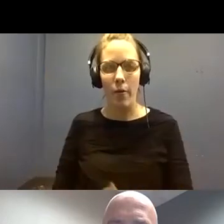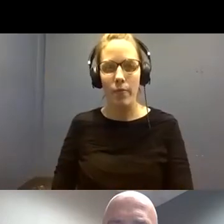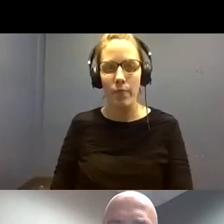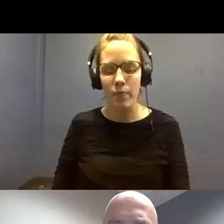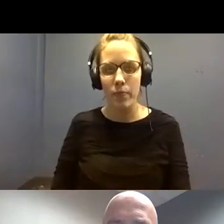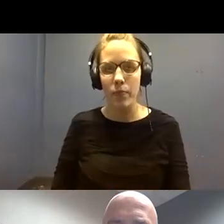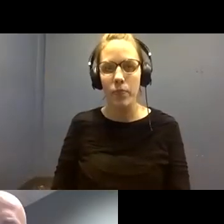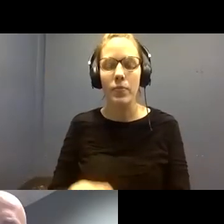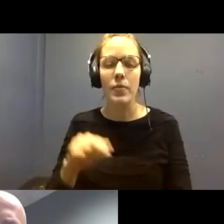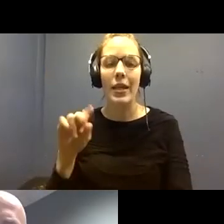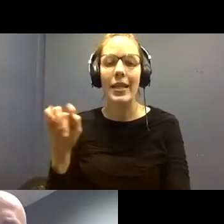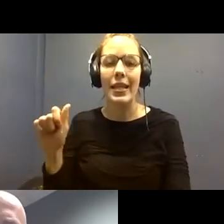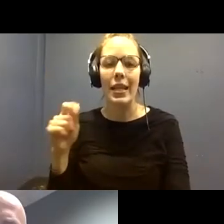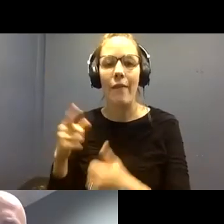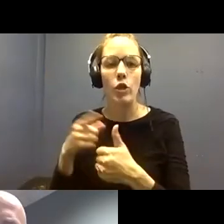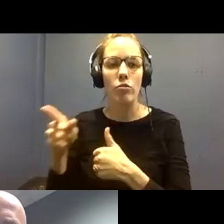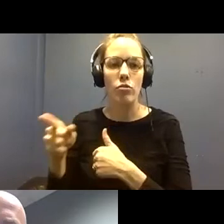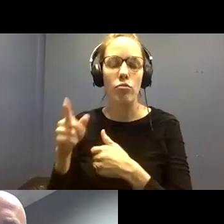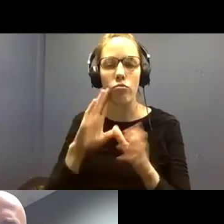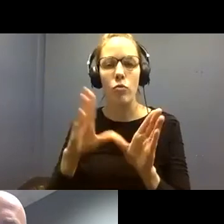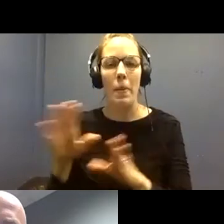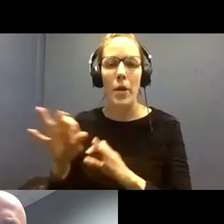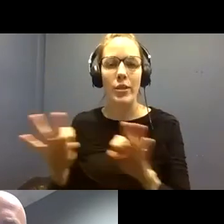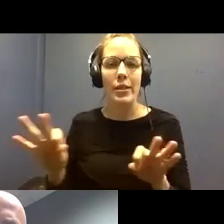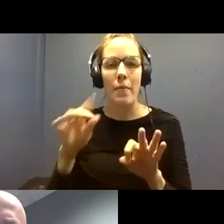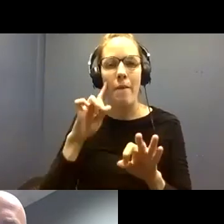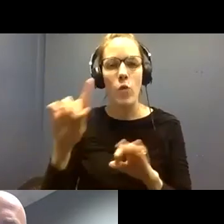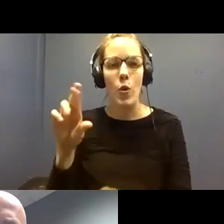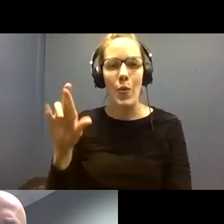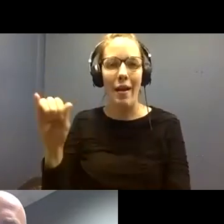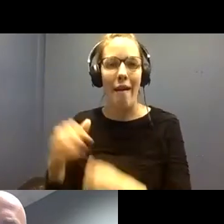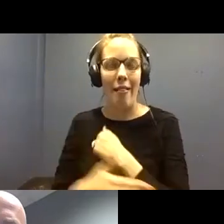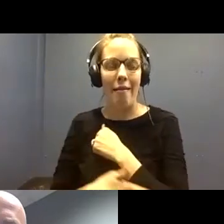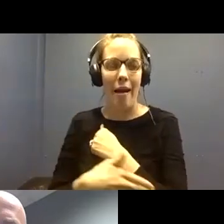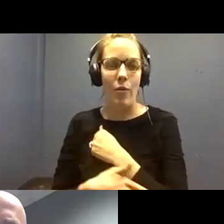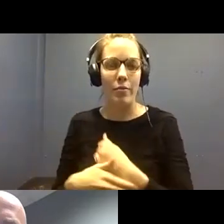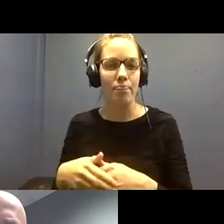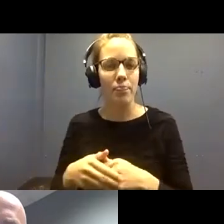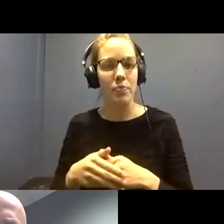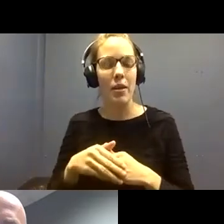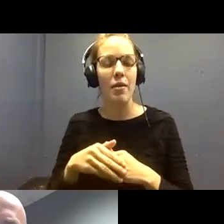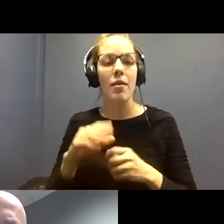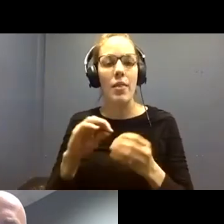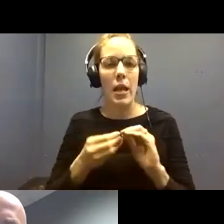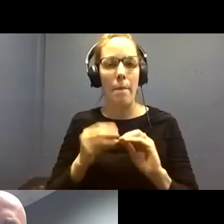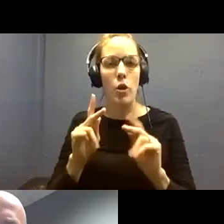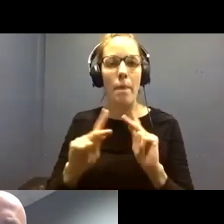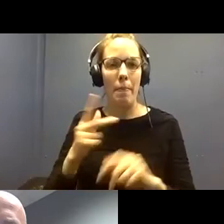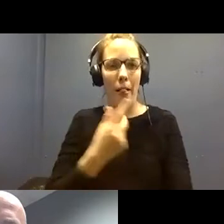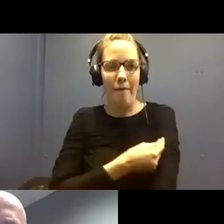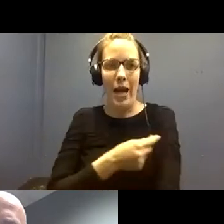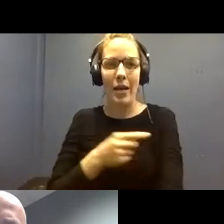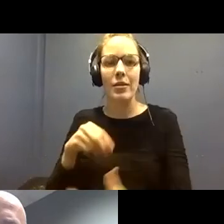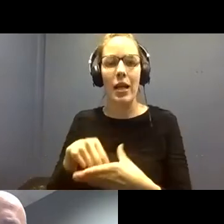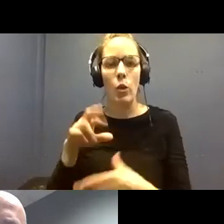Okay, Nita, we'll first hear from you for prepared statements for Rock Island County. So the number of people vaccinated in Rock